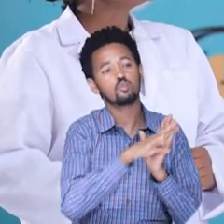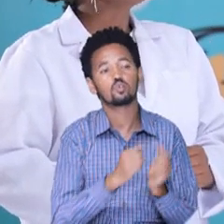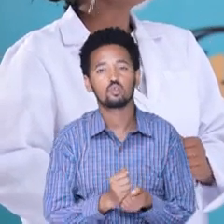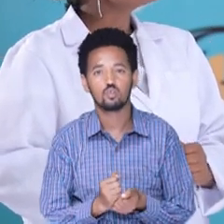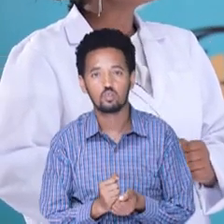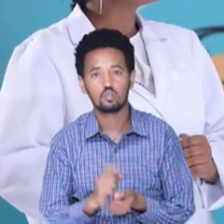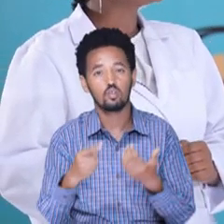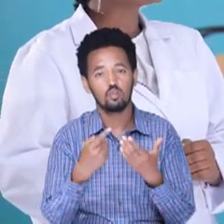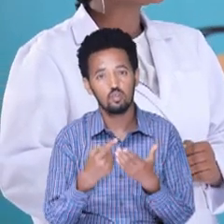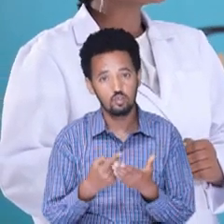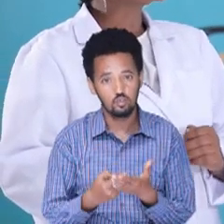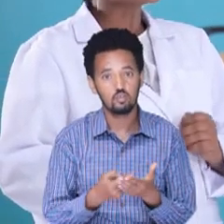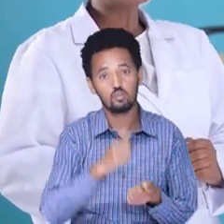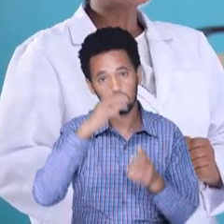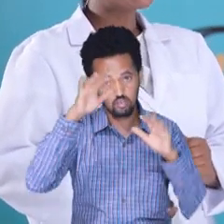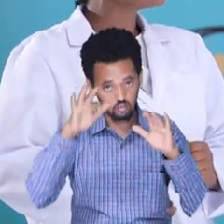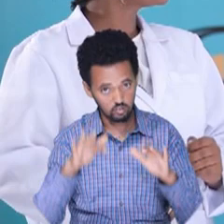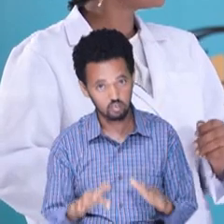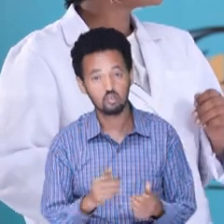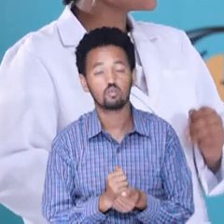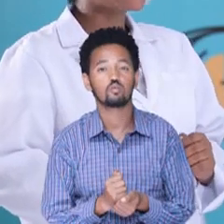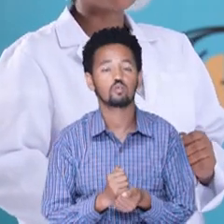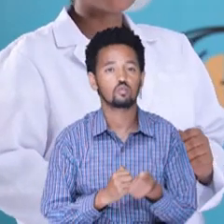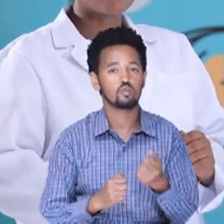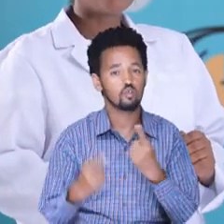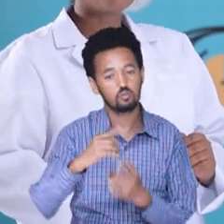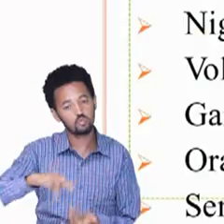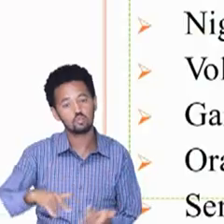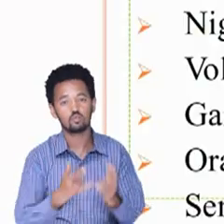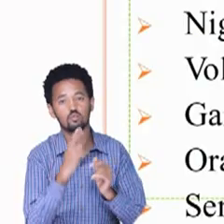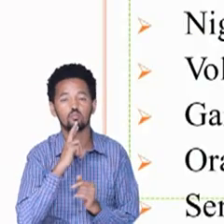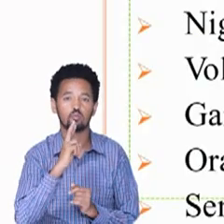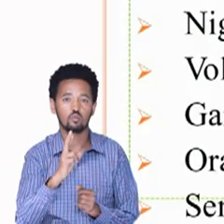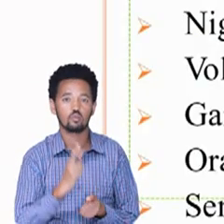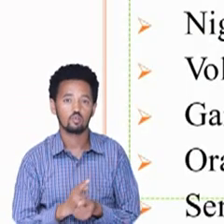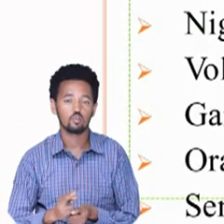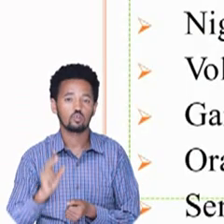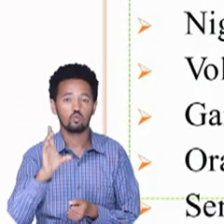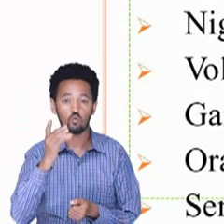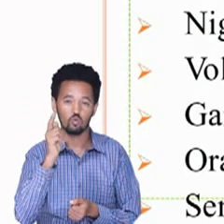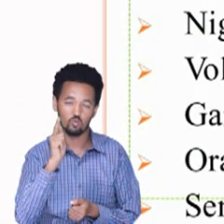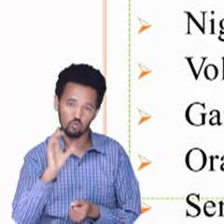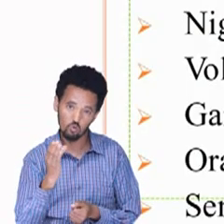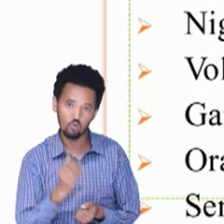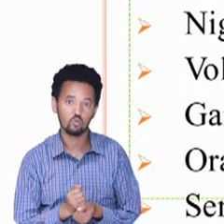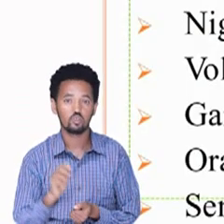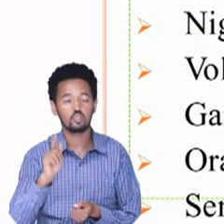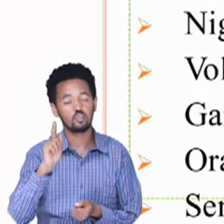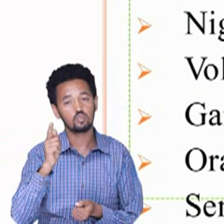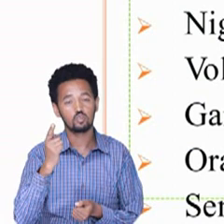The main river basins that constitute these systems are the Congo, the